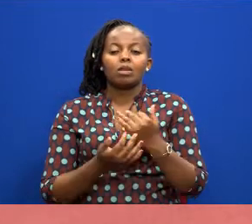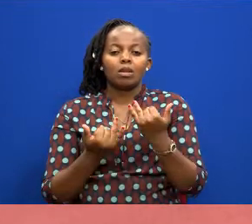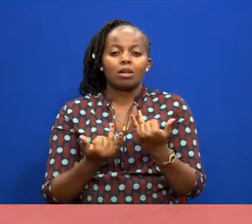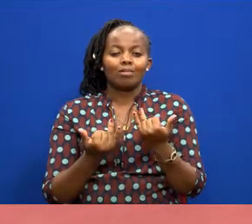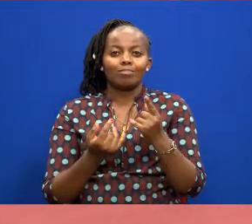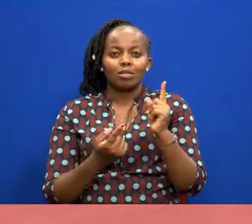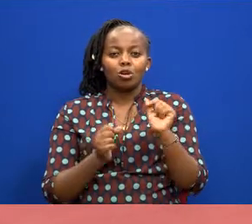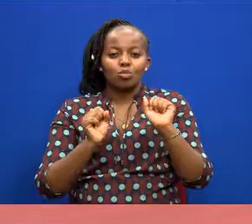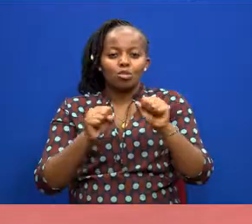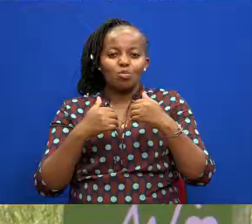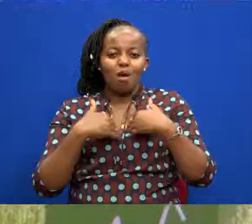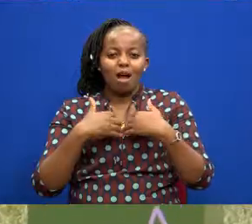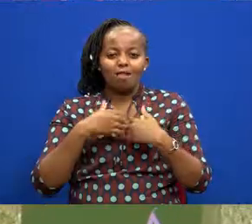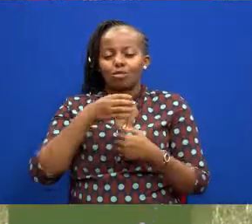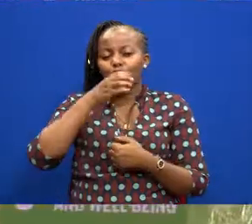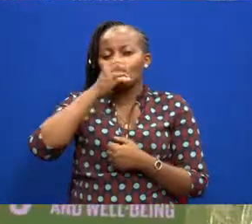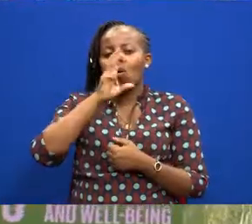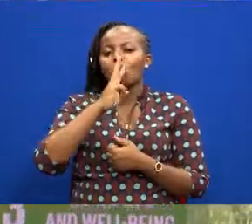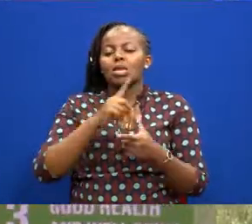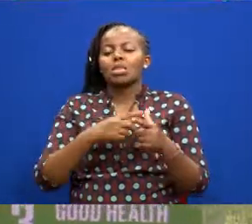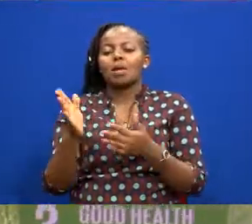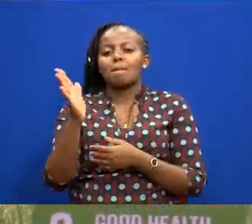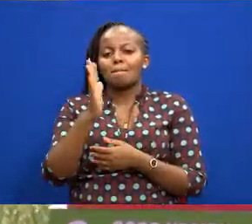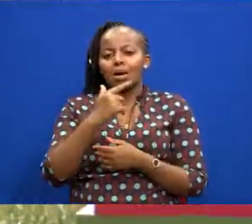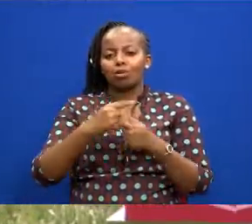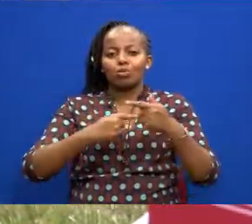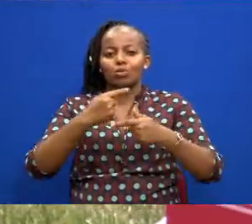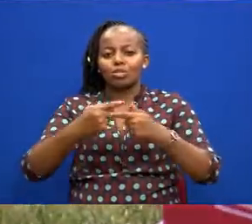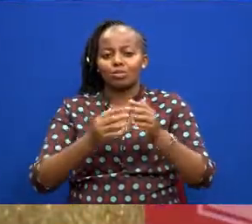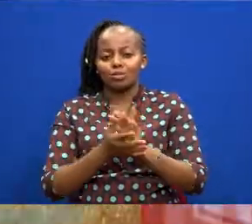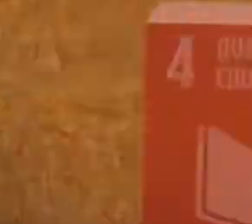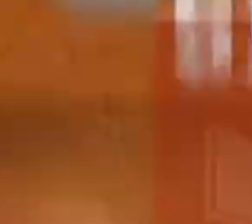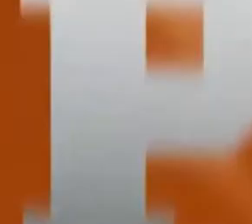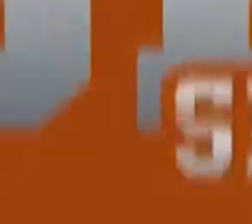At this point, you can have a sip of water and come back onto the next section.